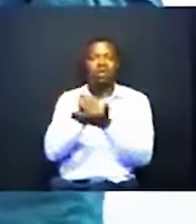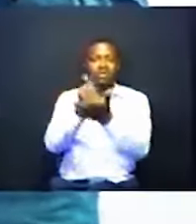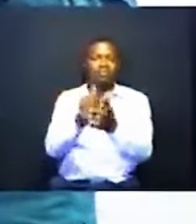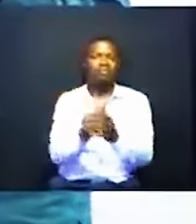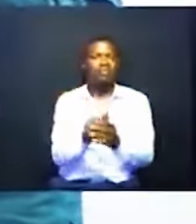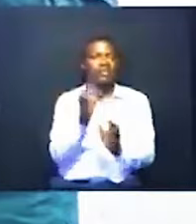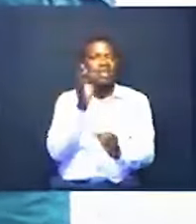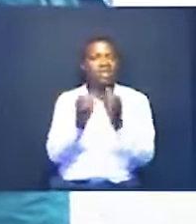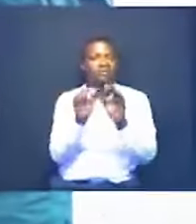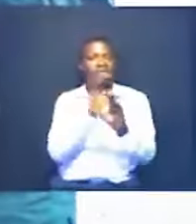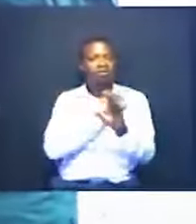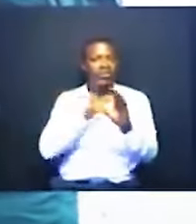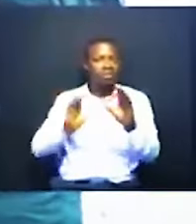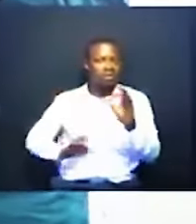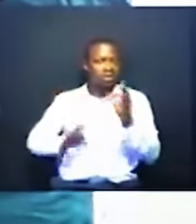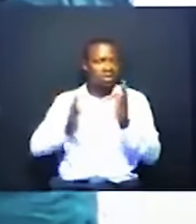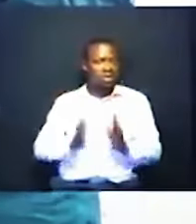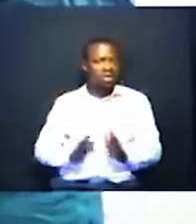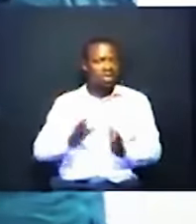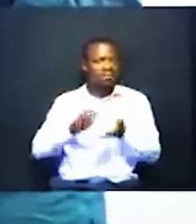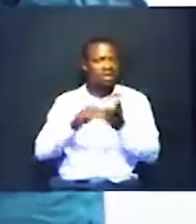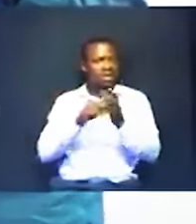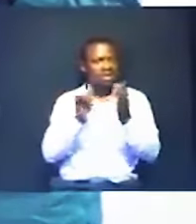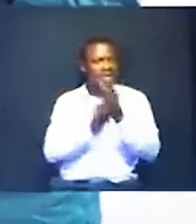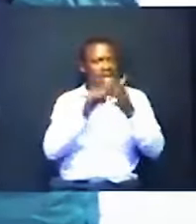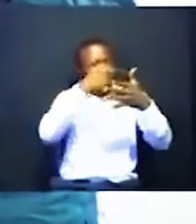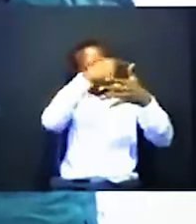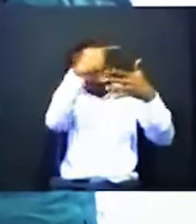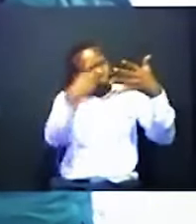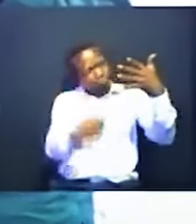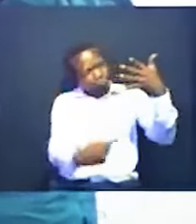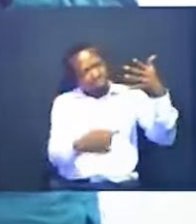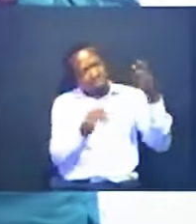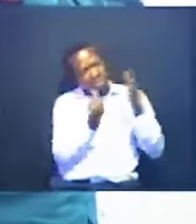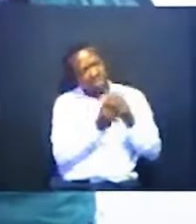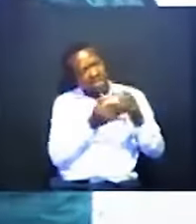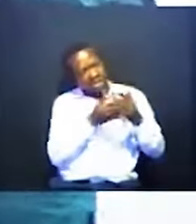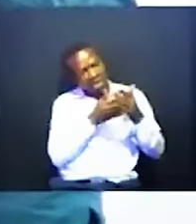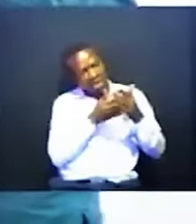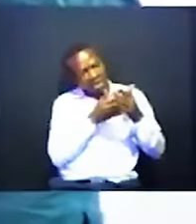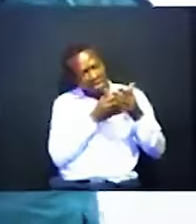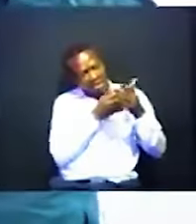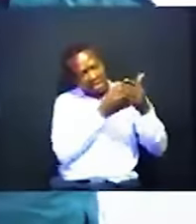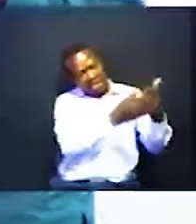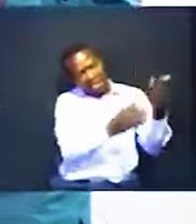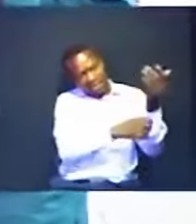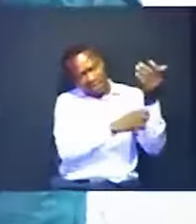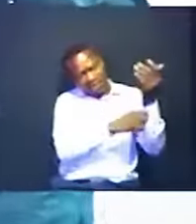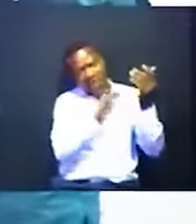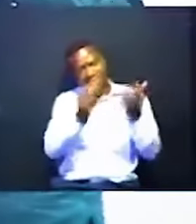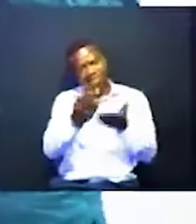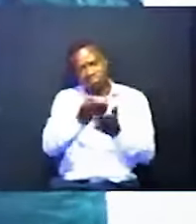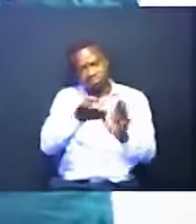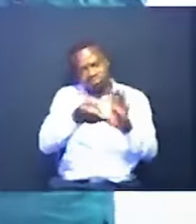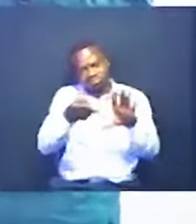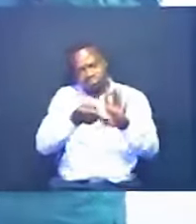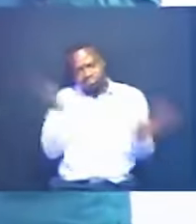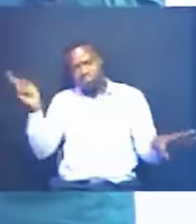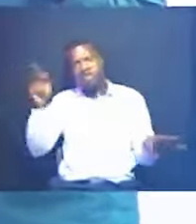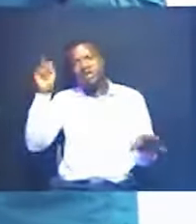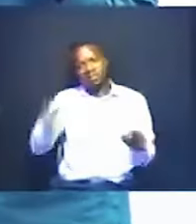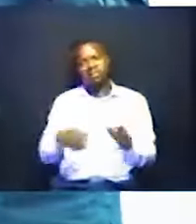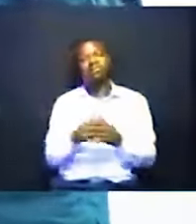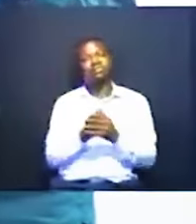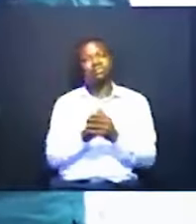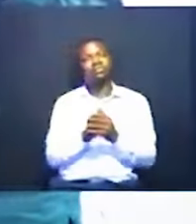Christonia, you are supposed to have turned from these acts that leads to the flesh. It's as if what you ho efisa no meya eye honam nyuma